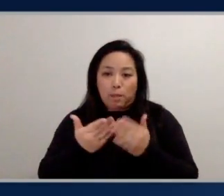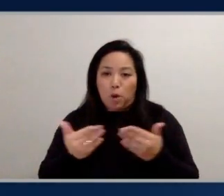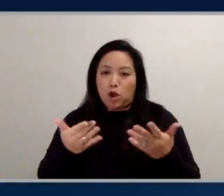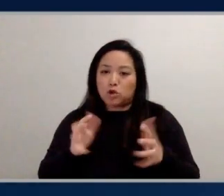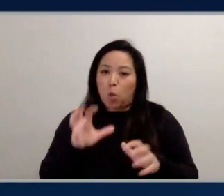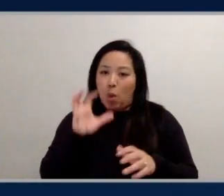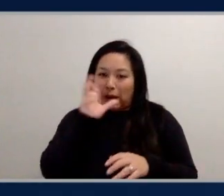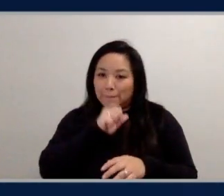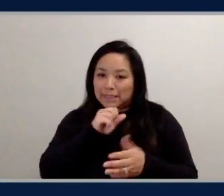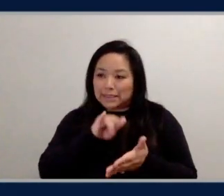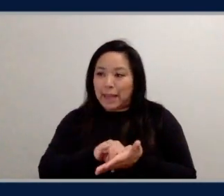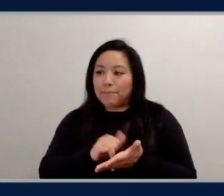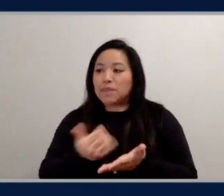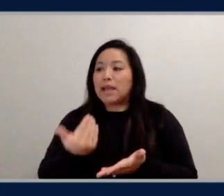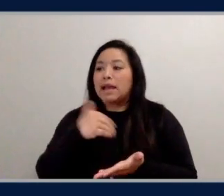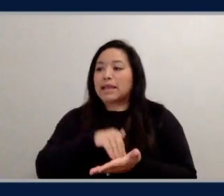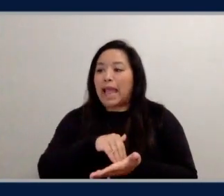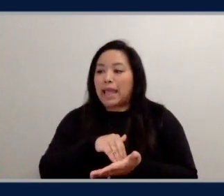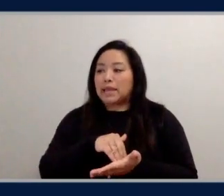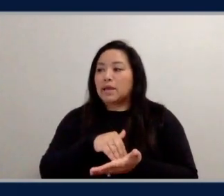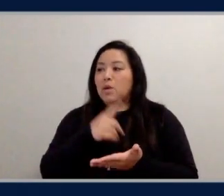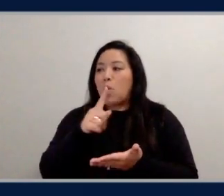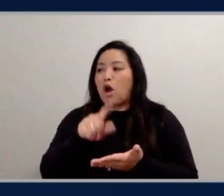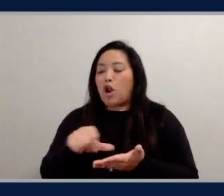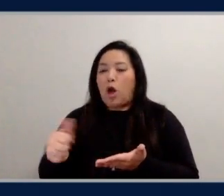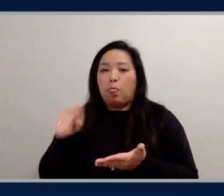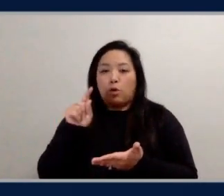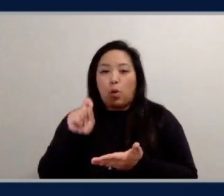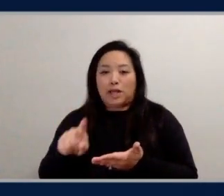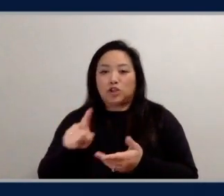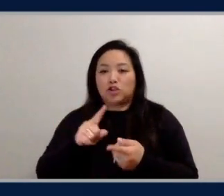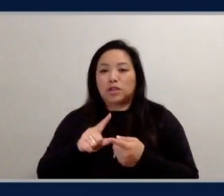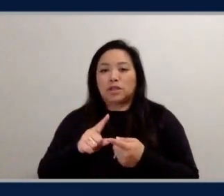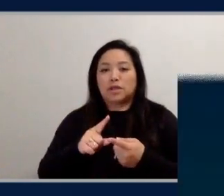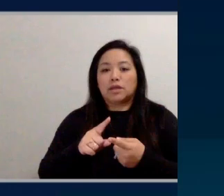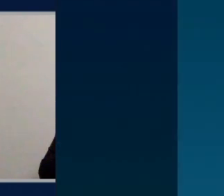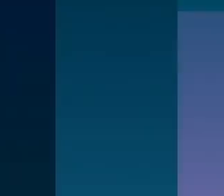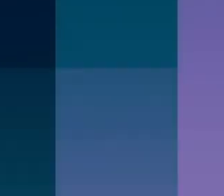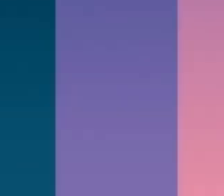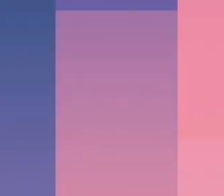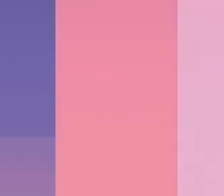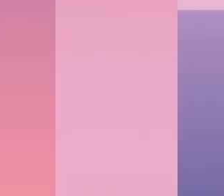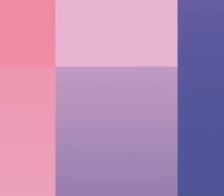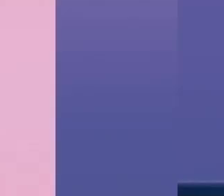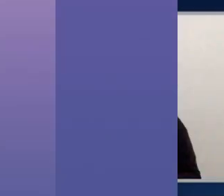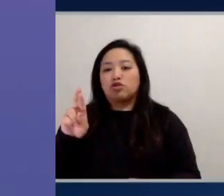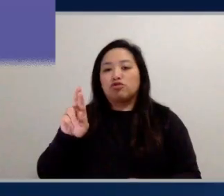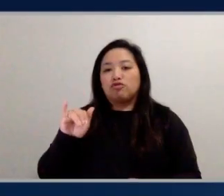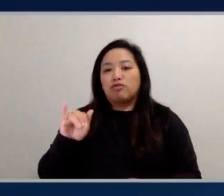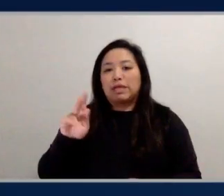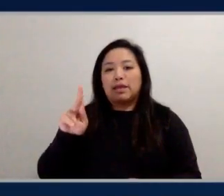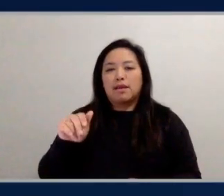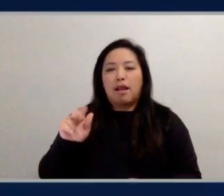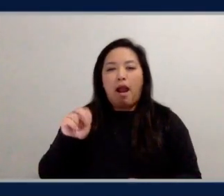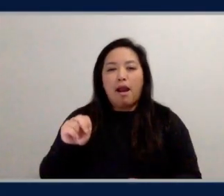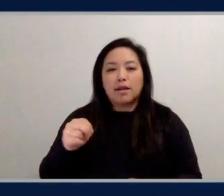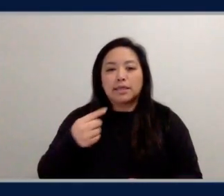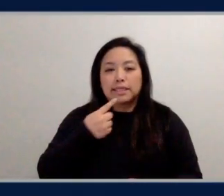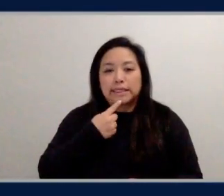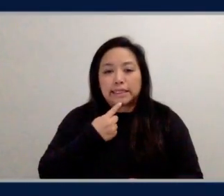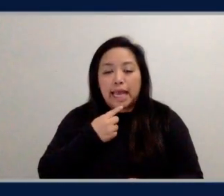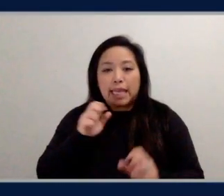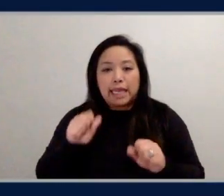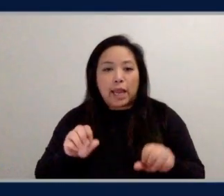Again, switching gears here, one more question from Srikanth. Again, Srikanth is interested to know, can you clarify how